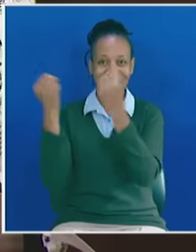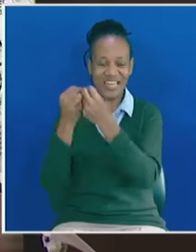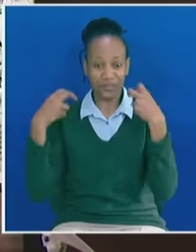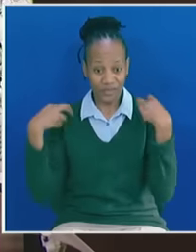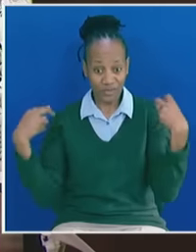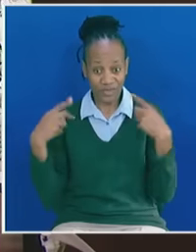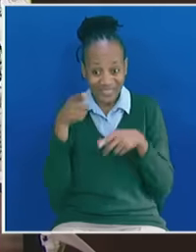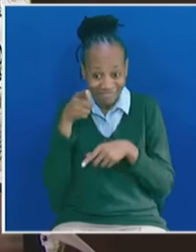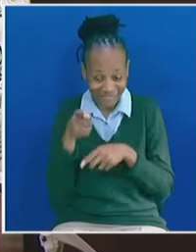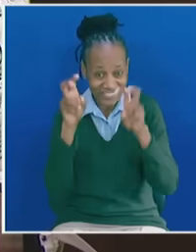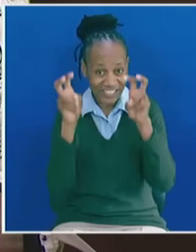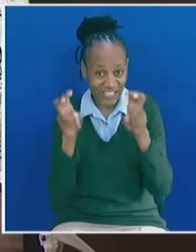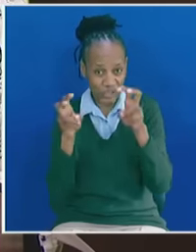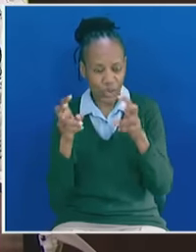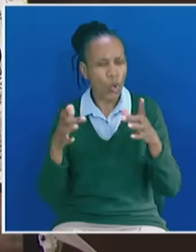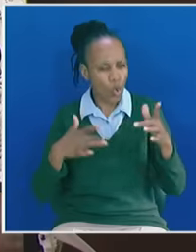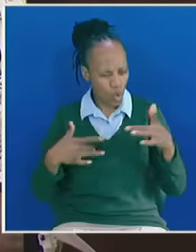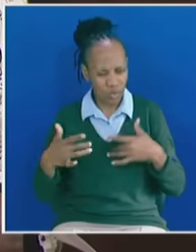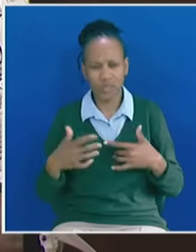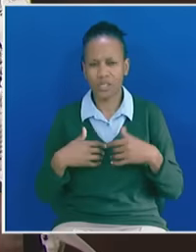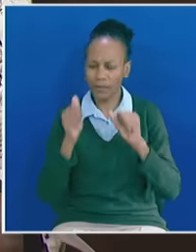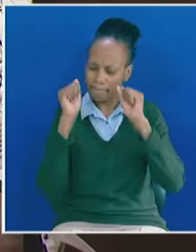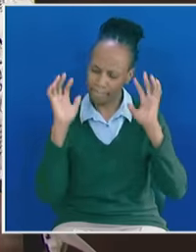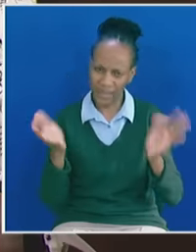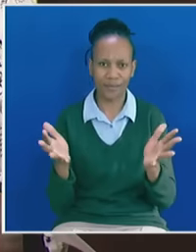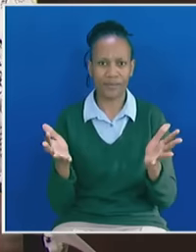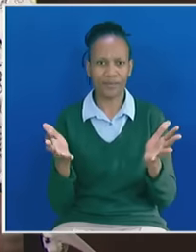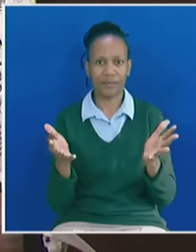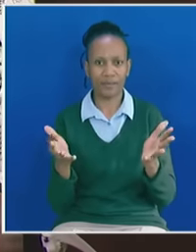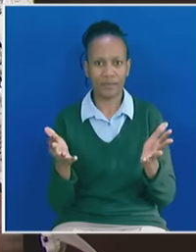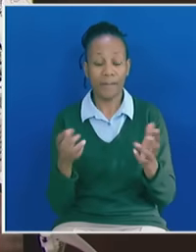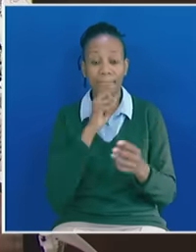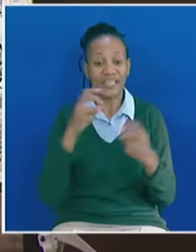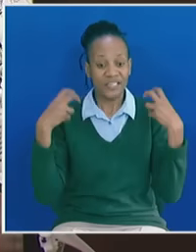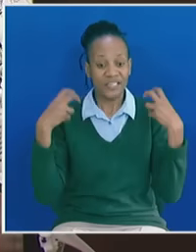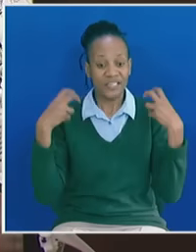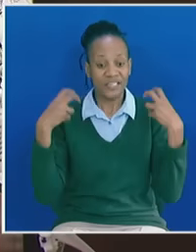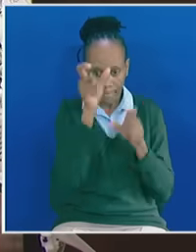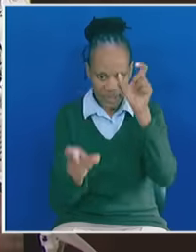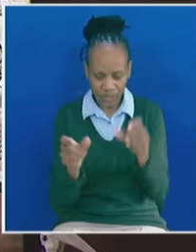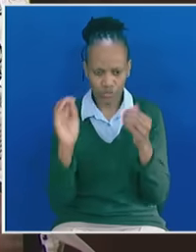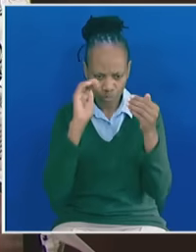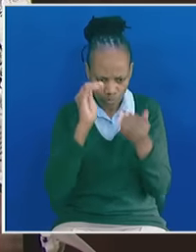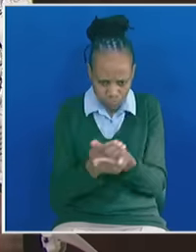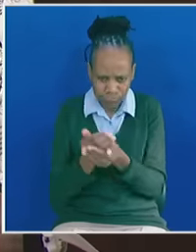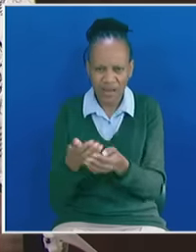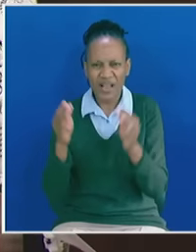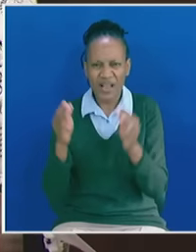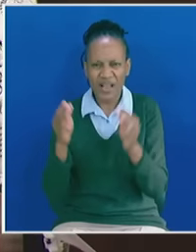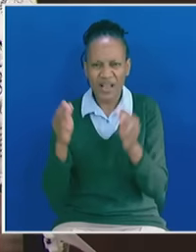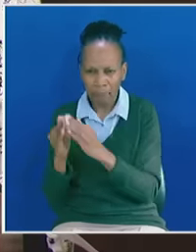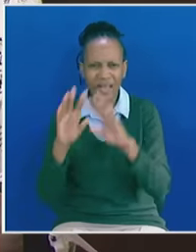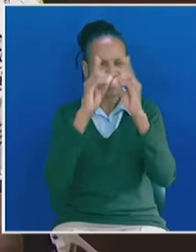its broadest sense concerns state security, which is security of persons, institutions, properties, and